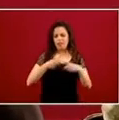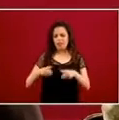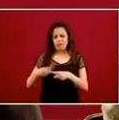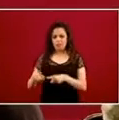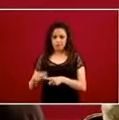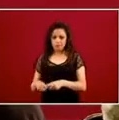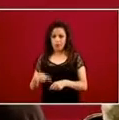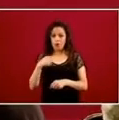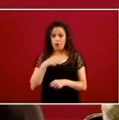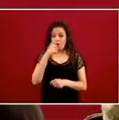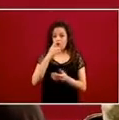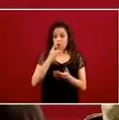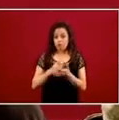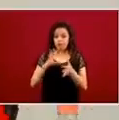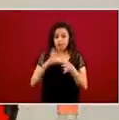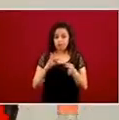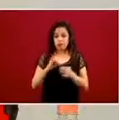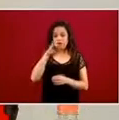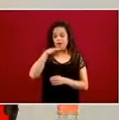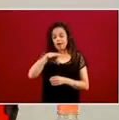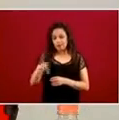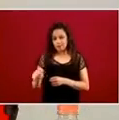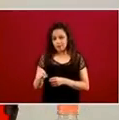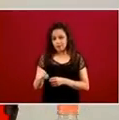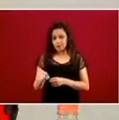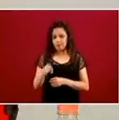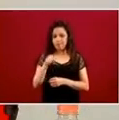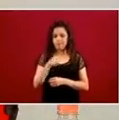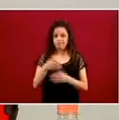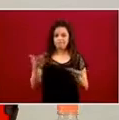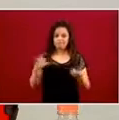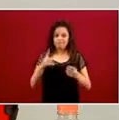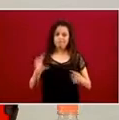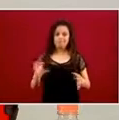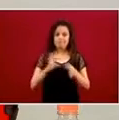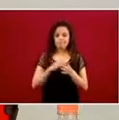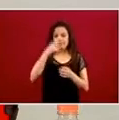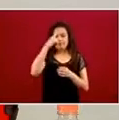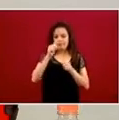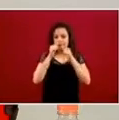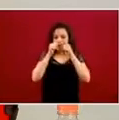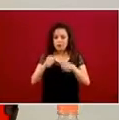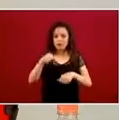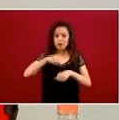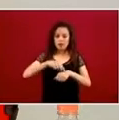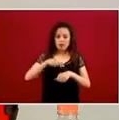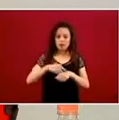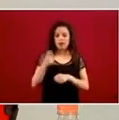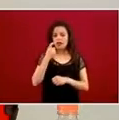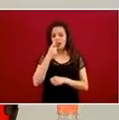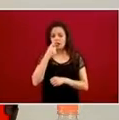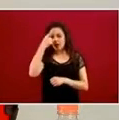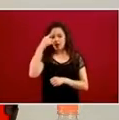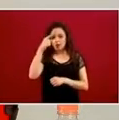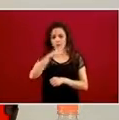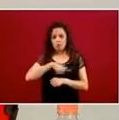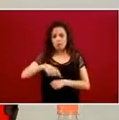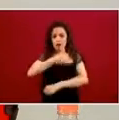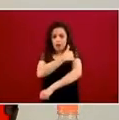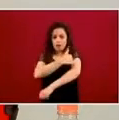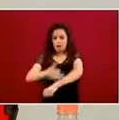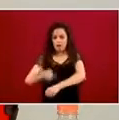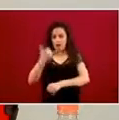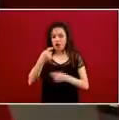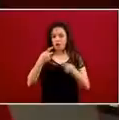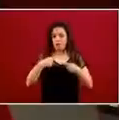benefits according to each collective hiring or work contract that they will be signing for a period of 6 months.